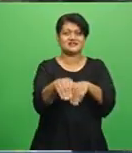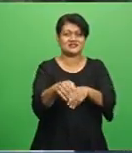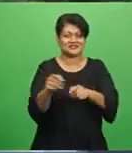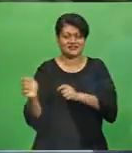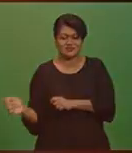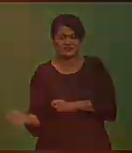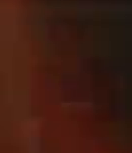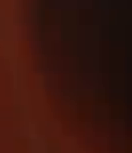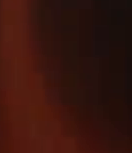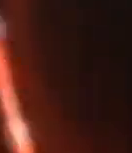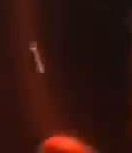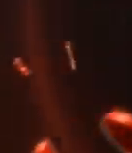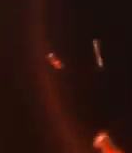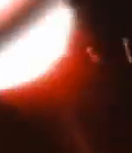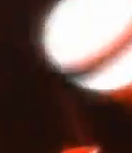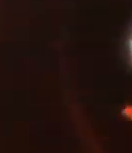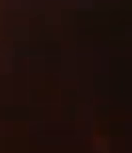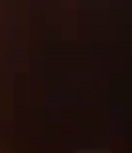up.